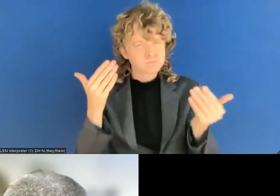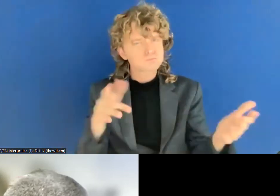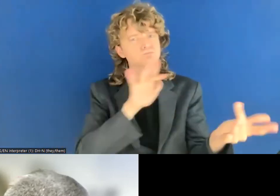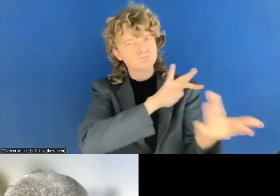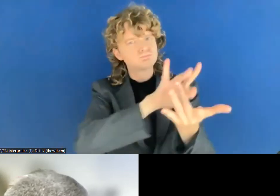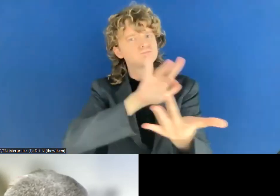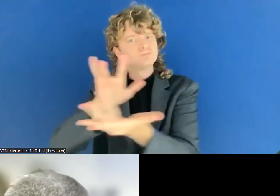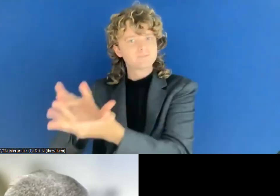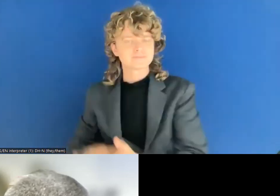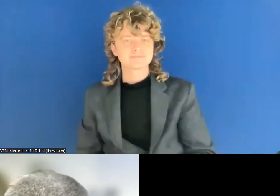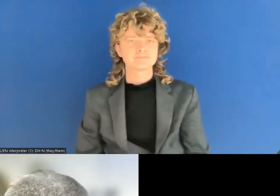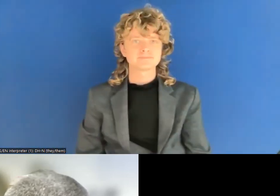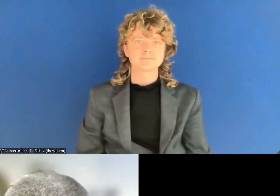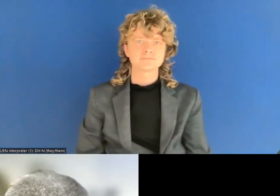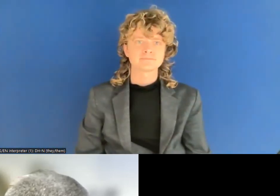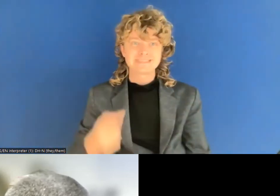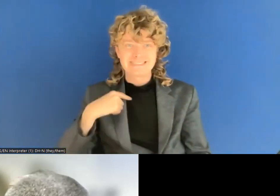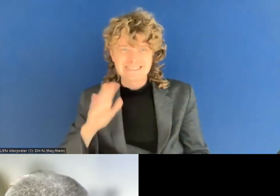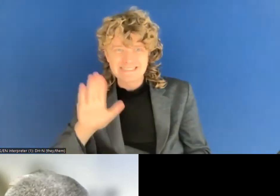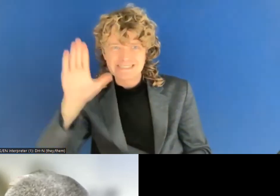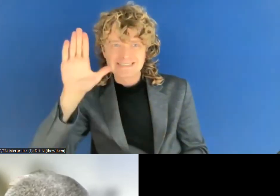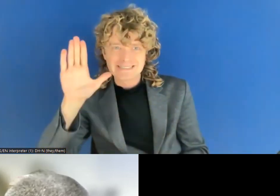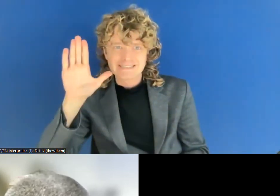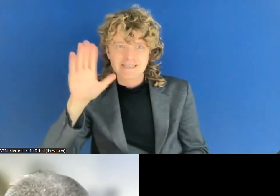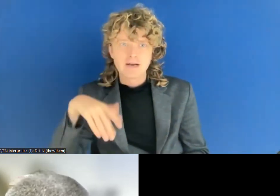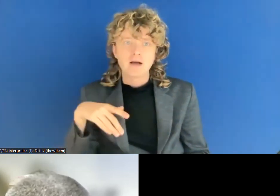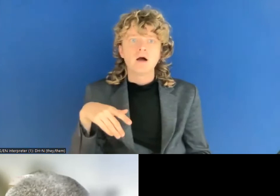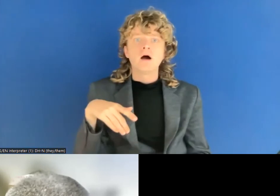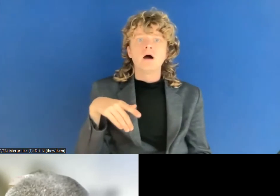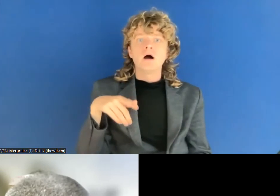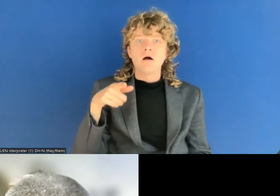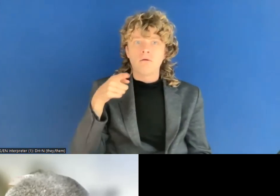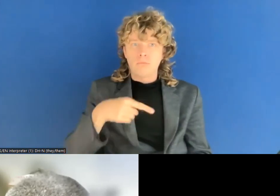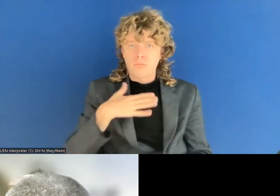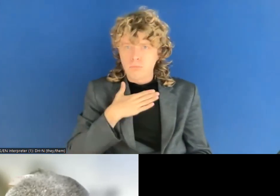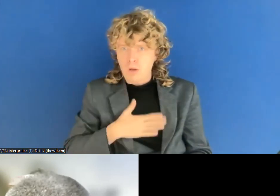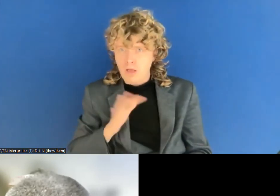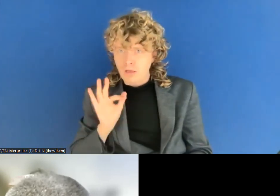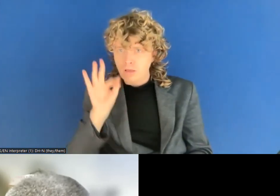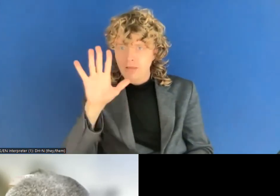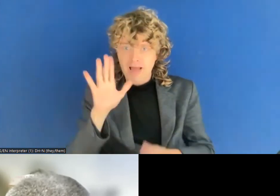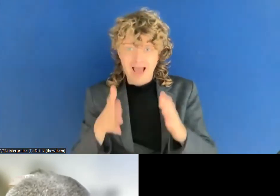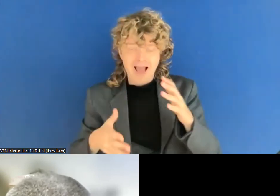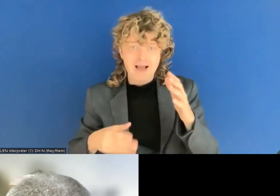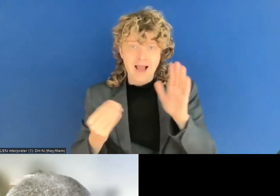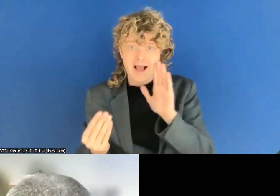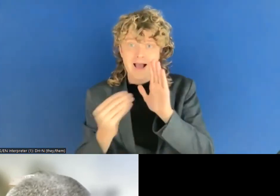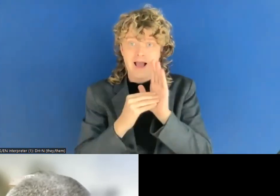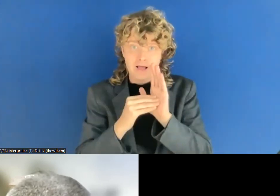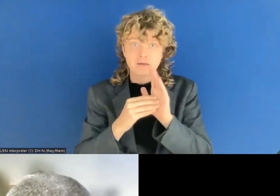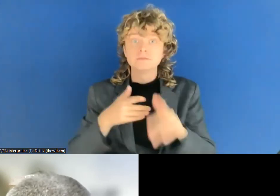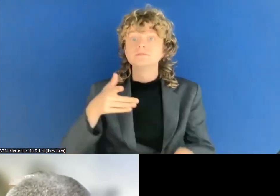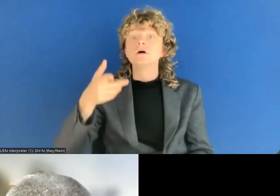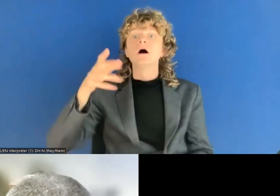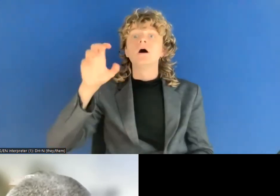add. Like the European Accessibility Act says that micro enterprises, which are small businesses with fewer than 10